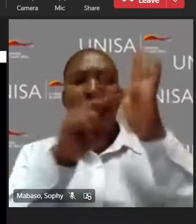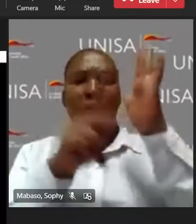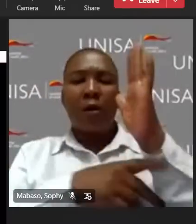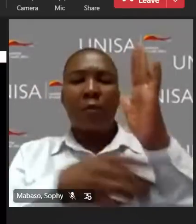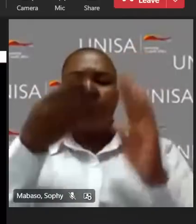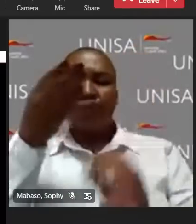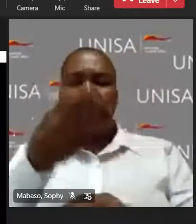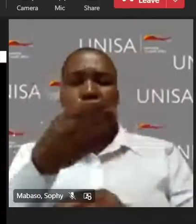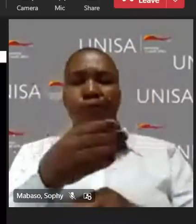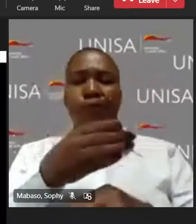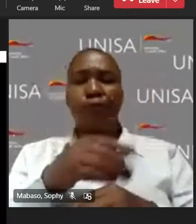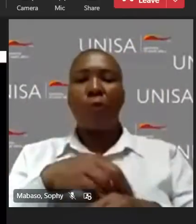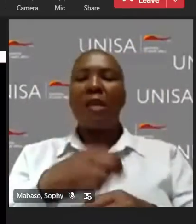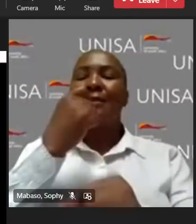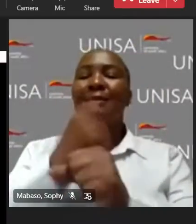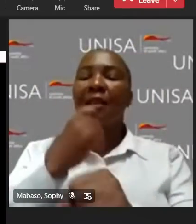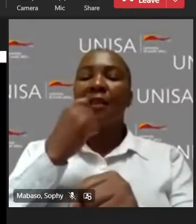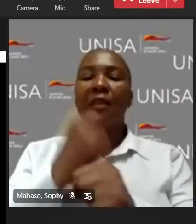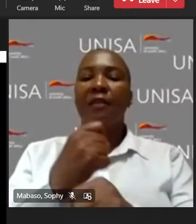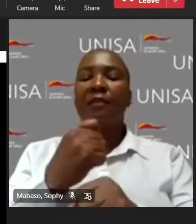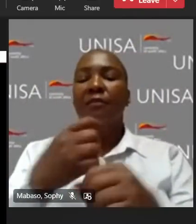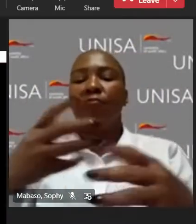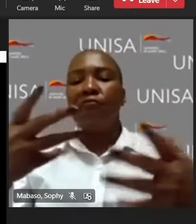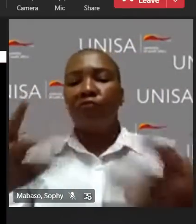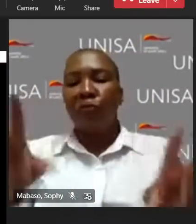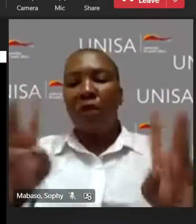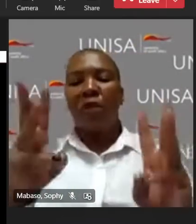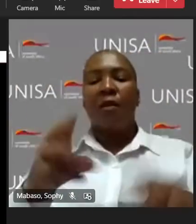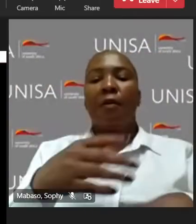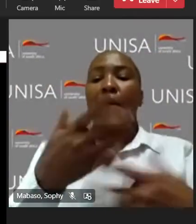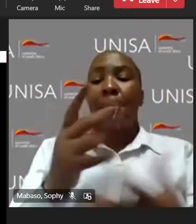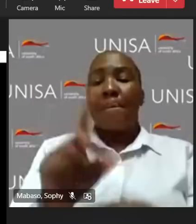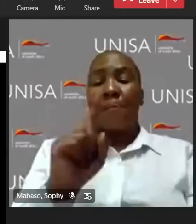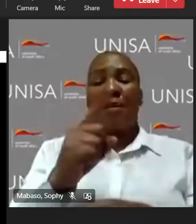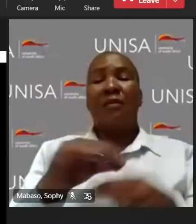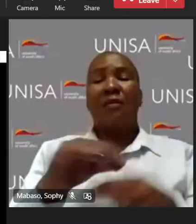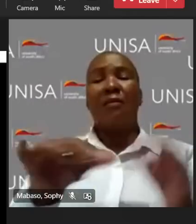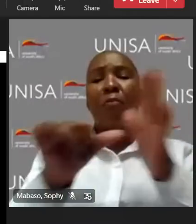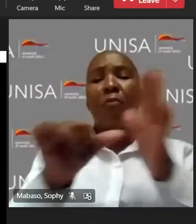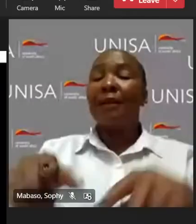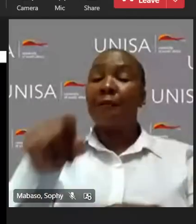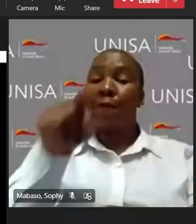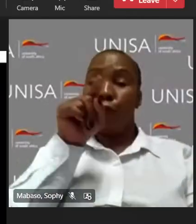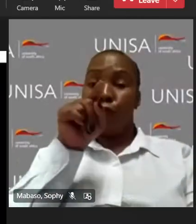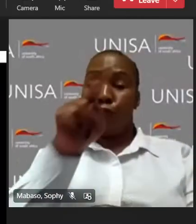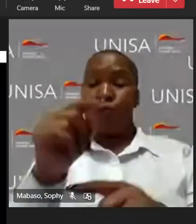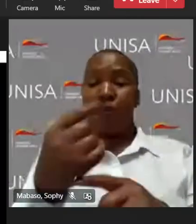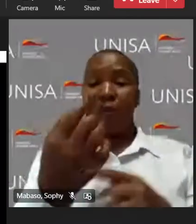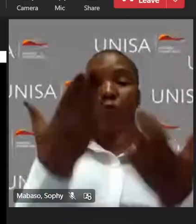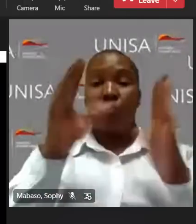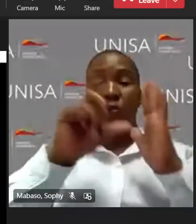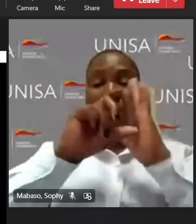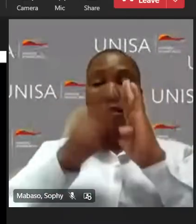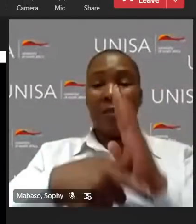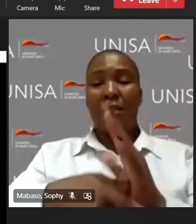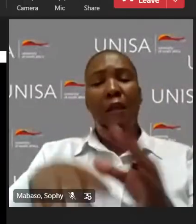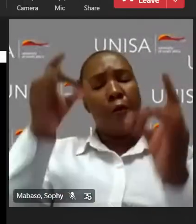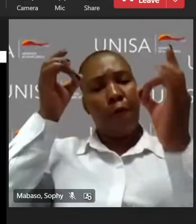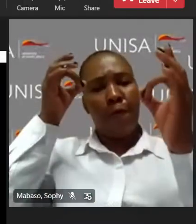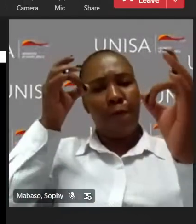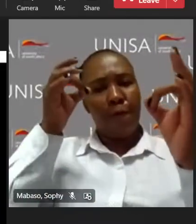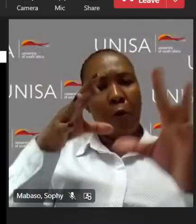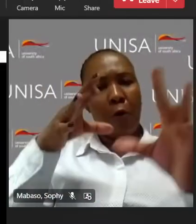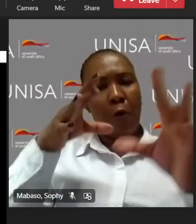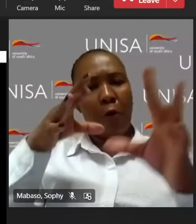in cited format. Therefore, it is important for you to inform the university of your needs so that we can